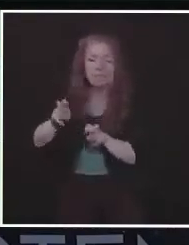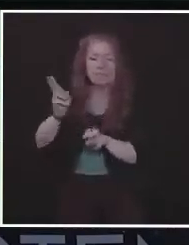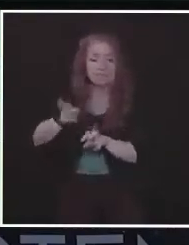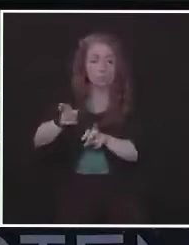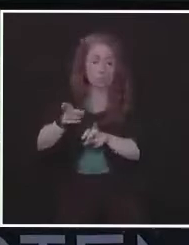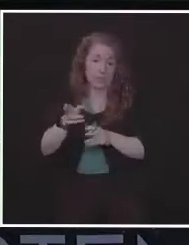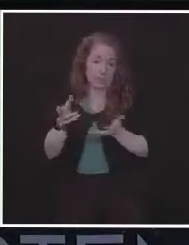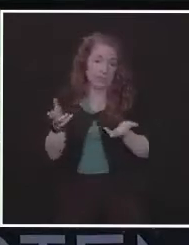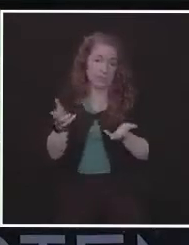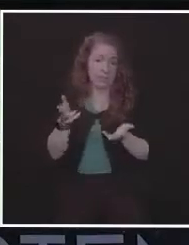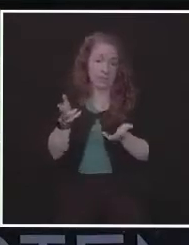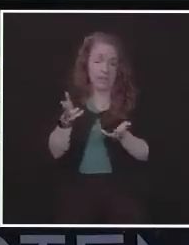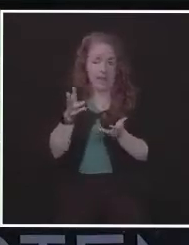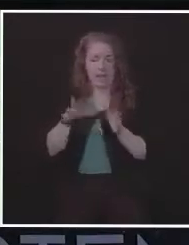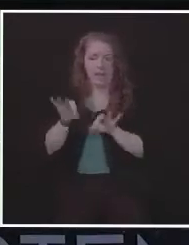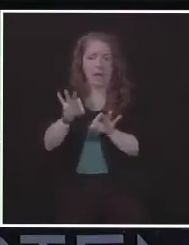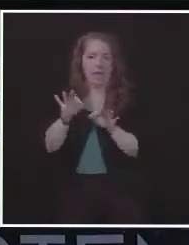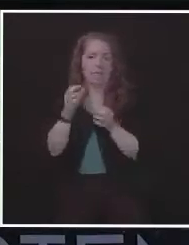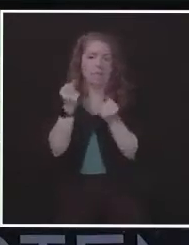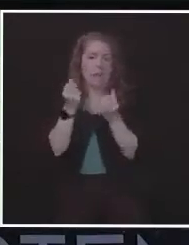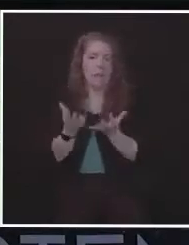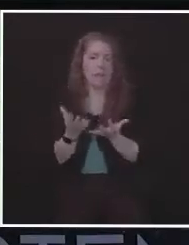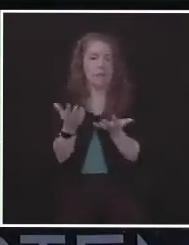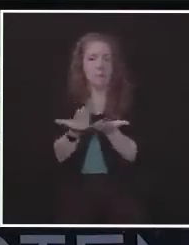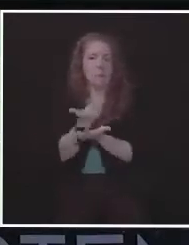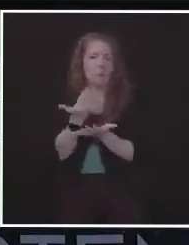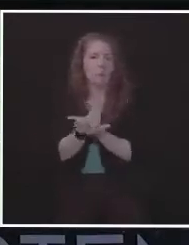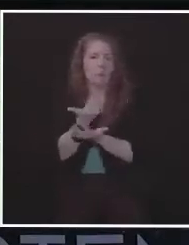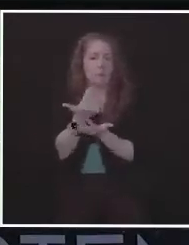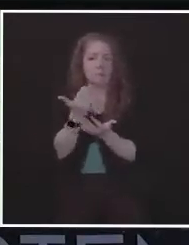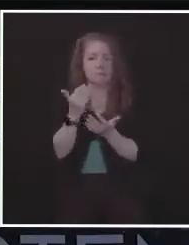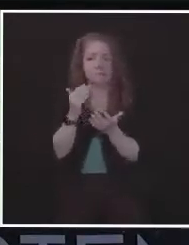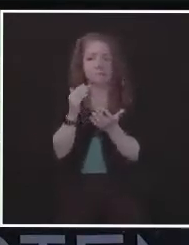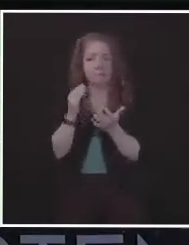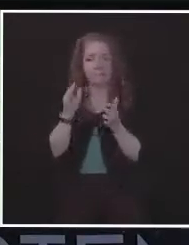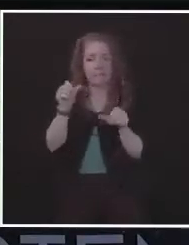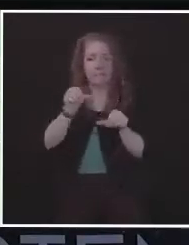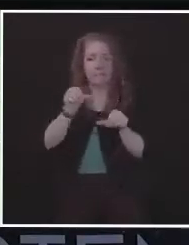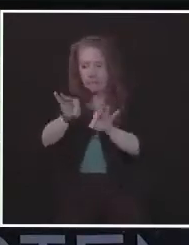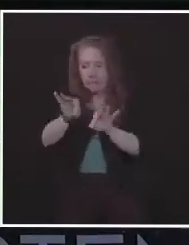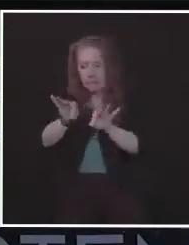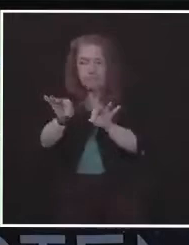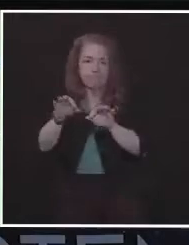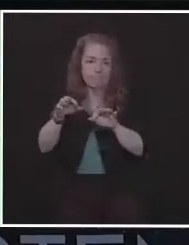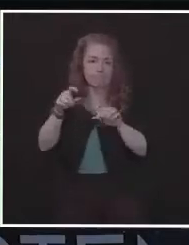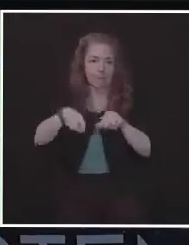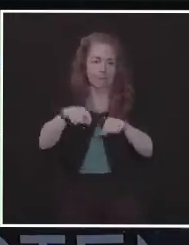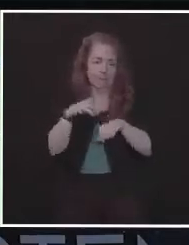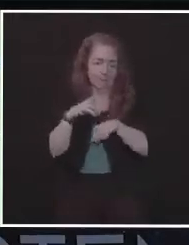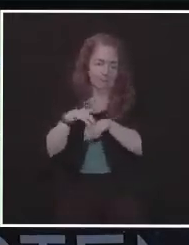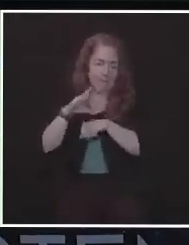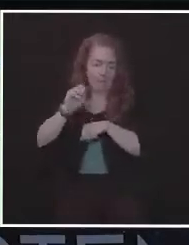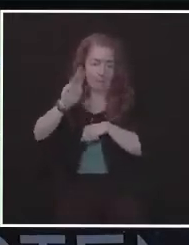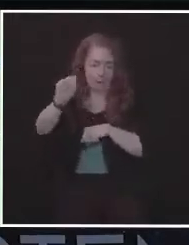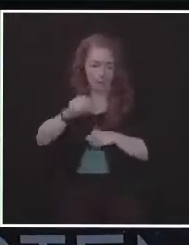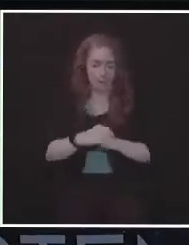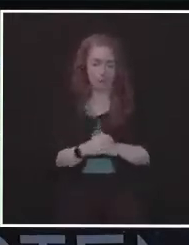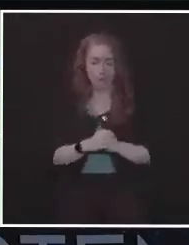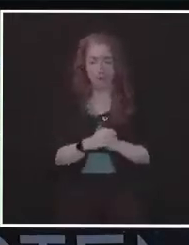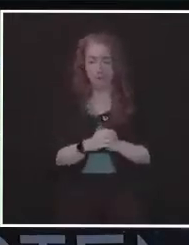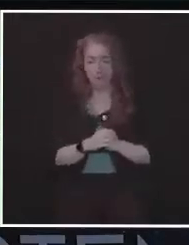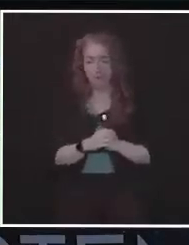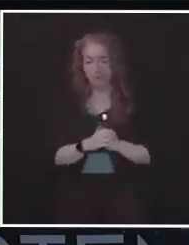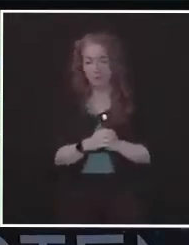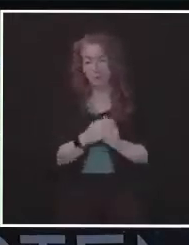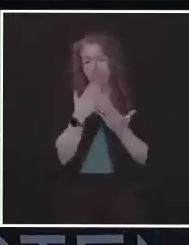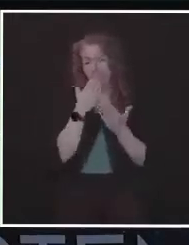it. I want to thank you all for your incredible work here at NASA. And now we take the next step to set